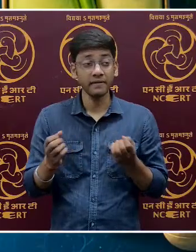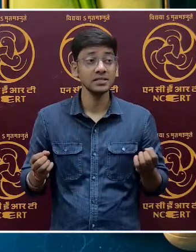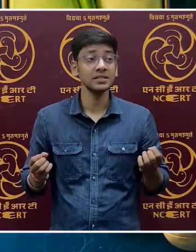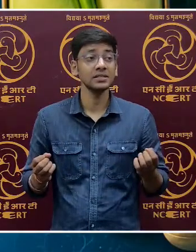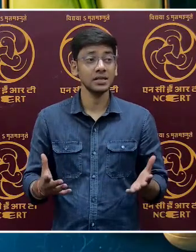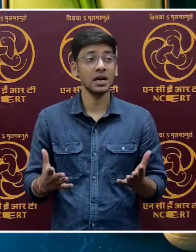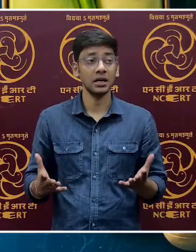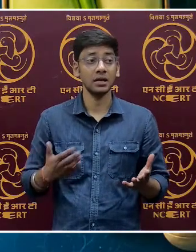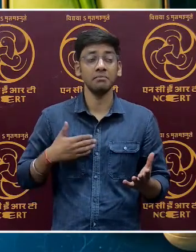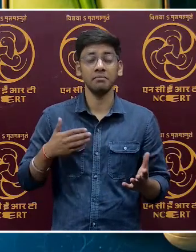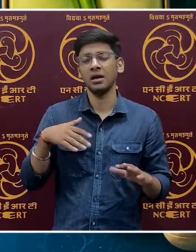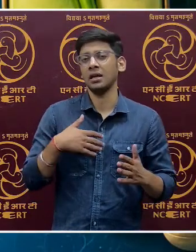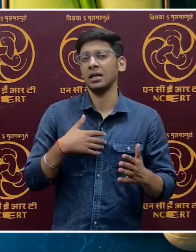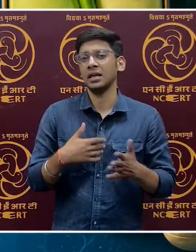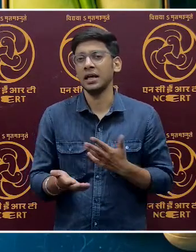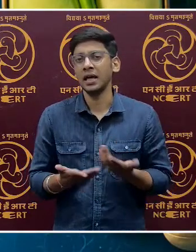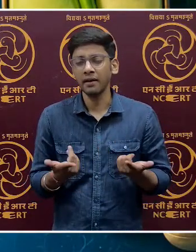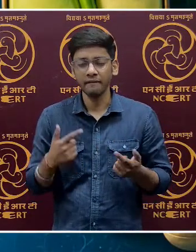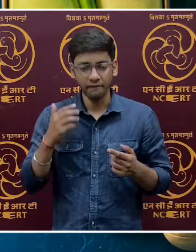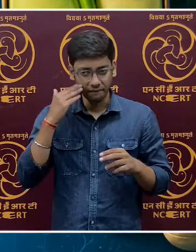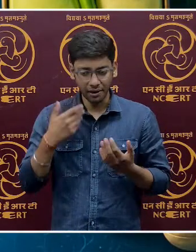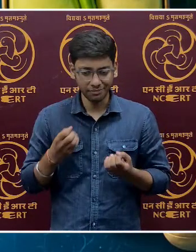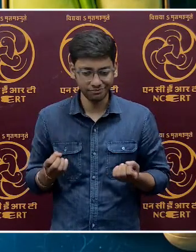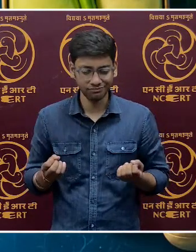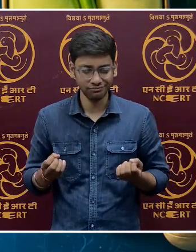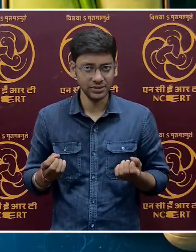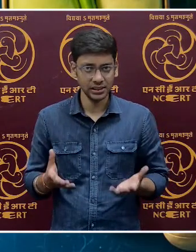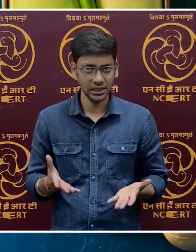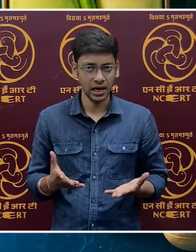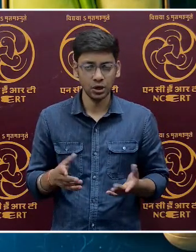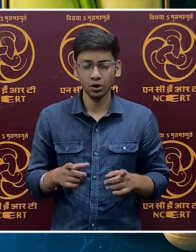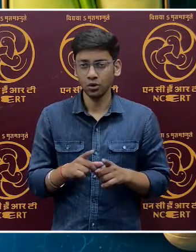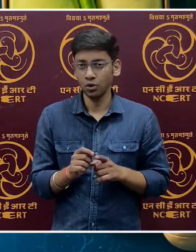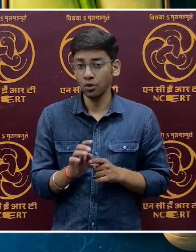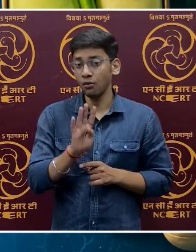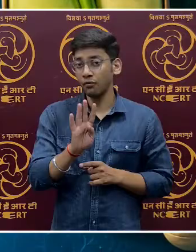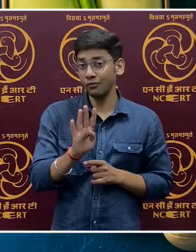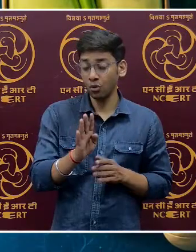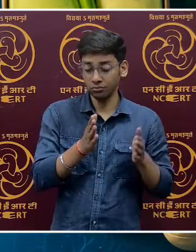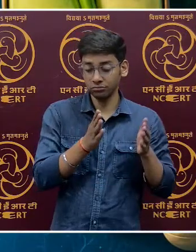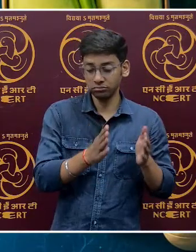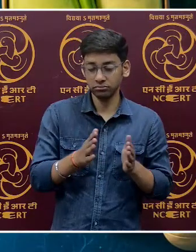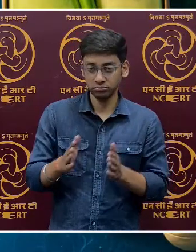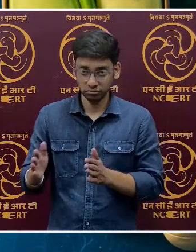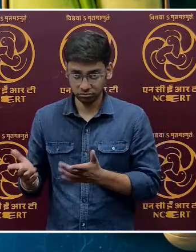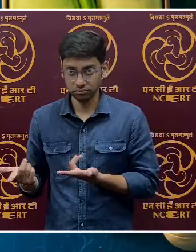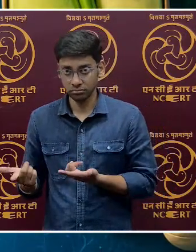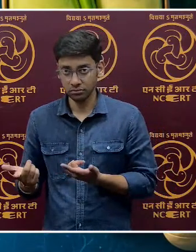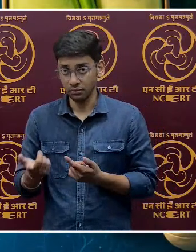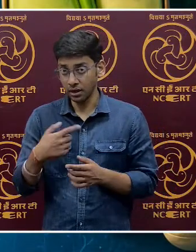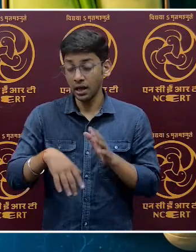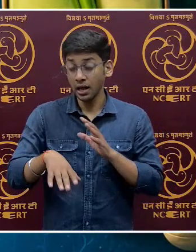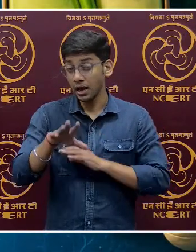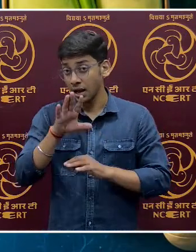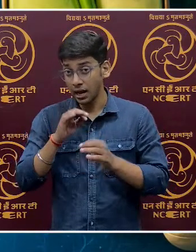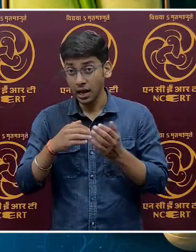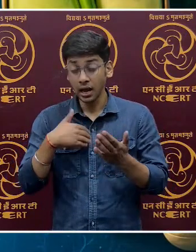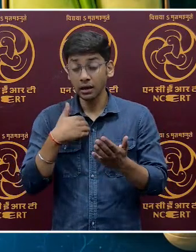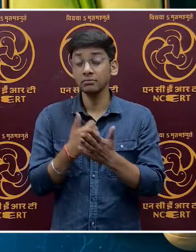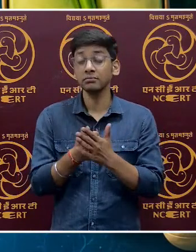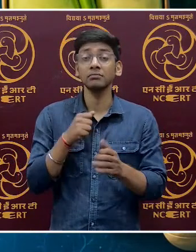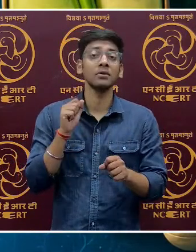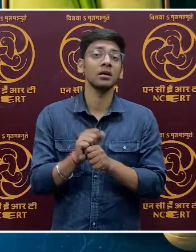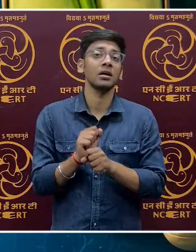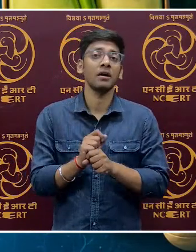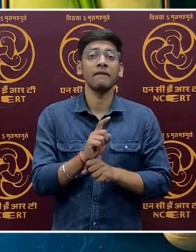it, I will be in a position to observe the 4 major areas where as a learner I can able to work on.